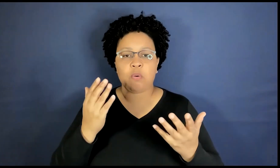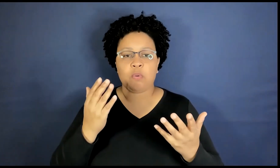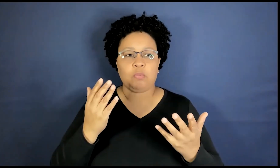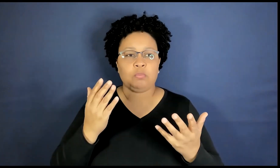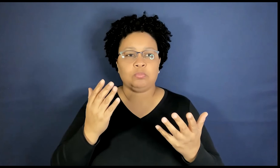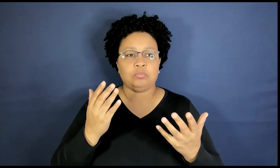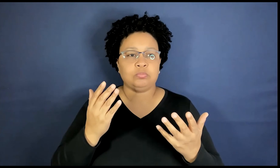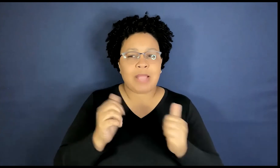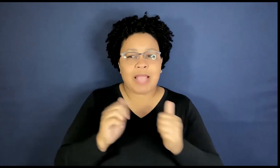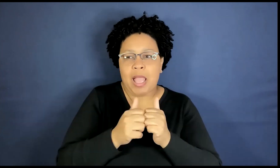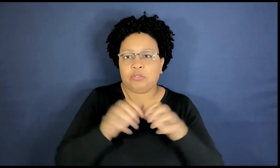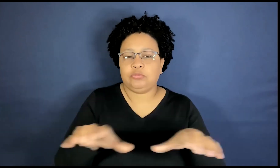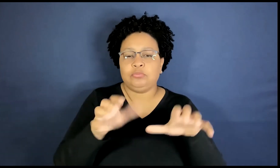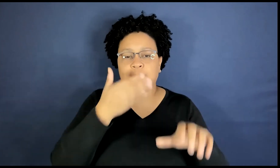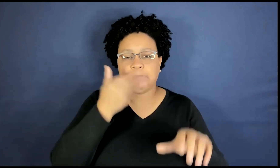better.